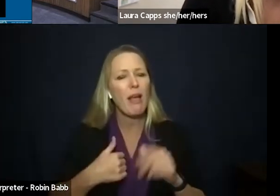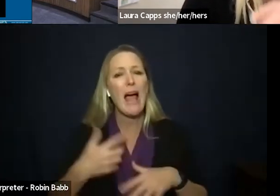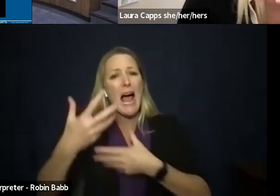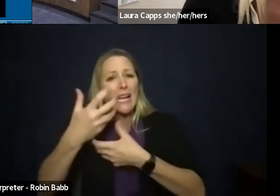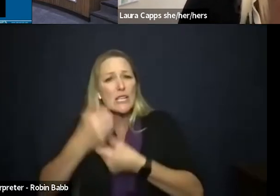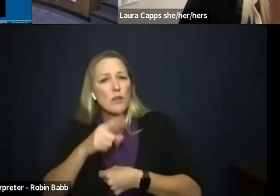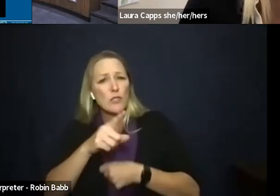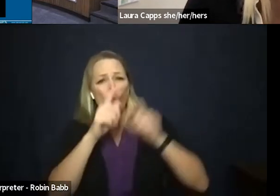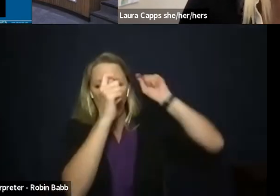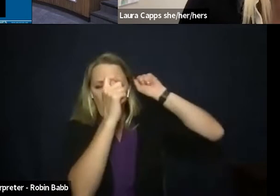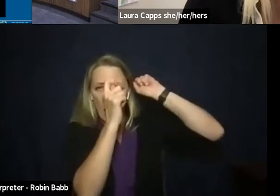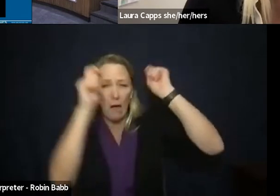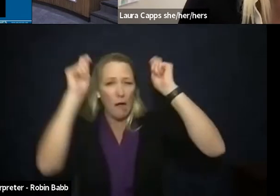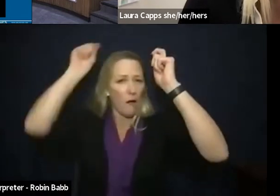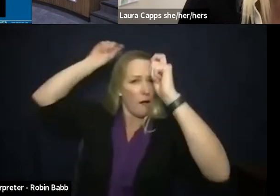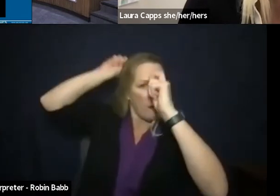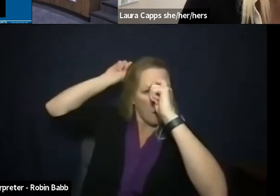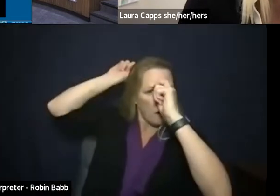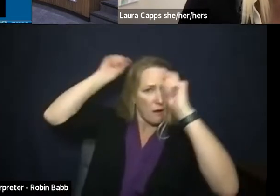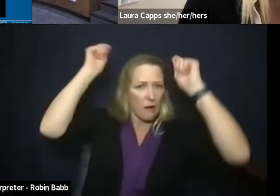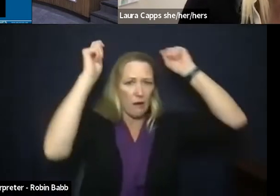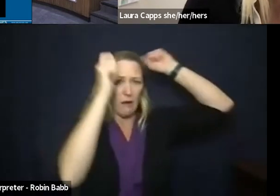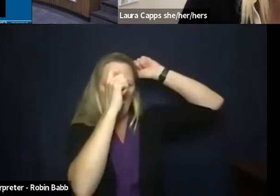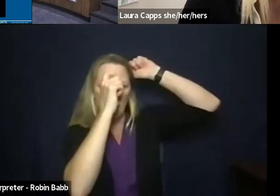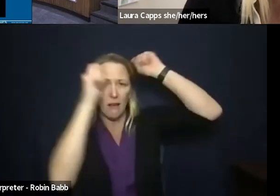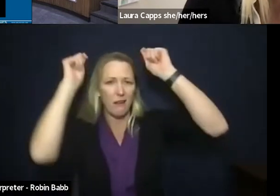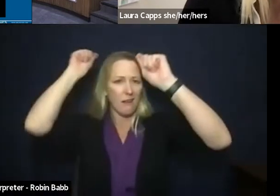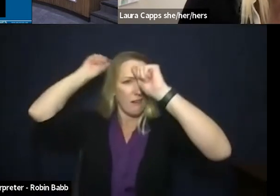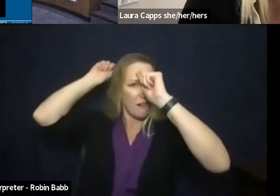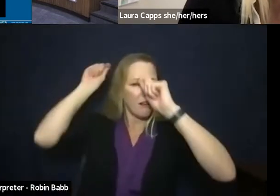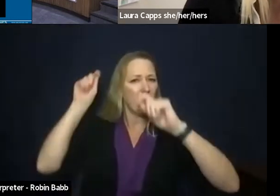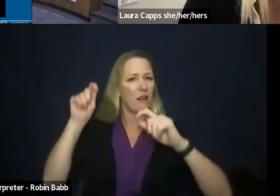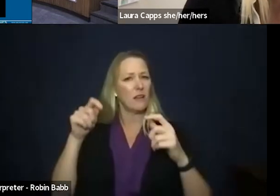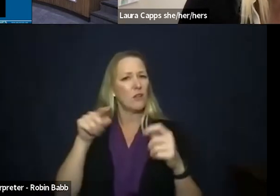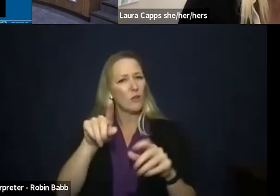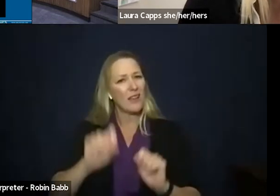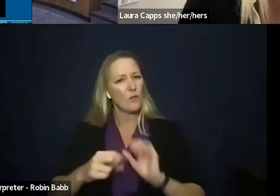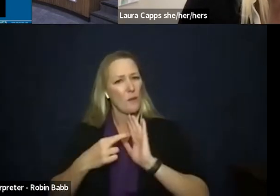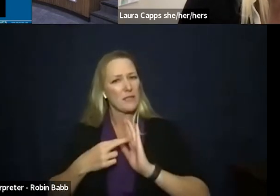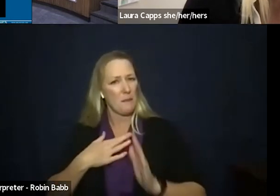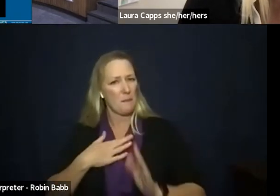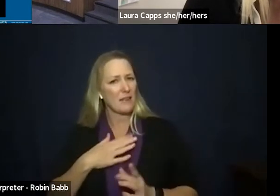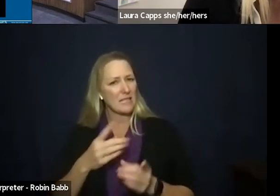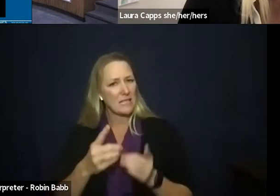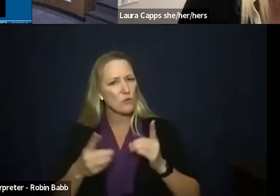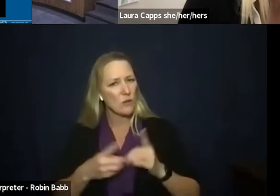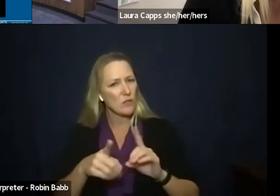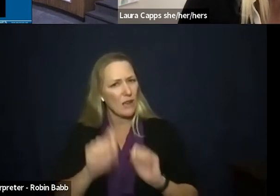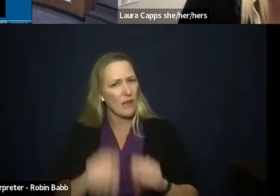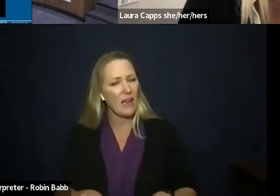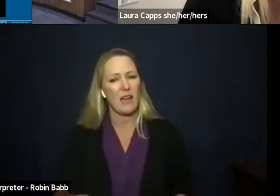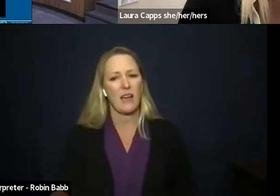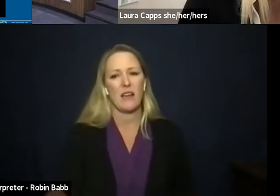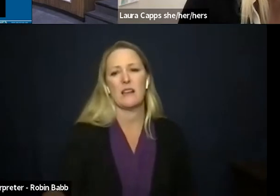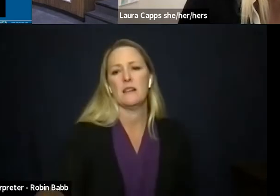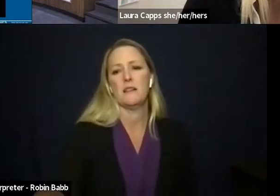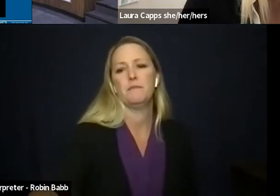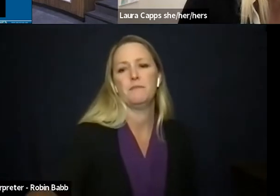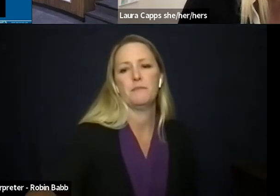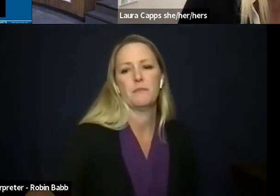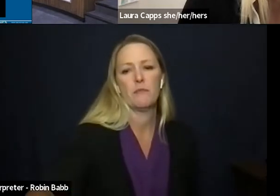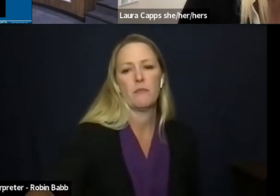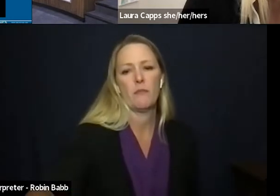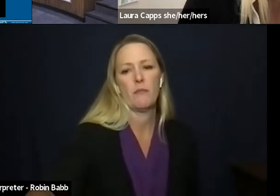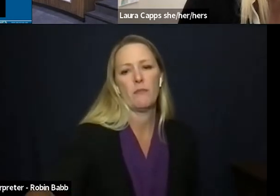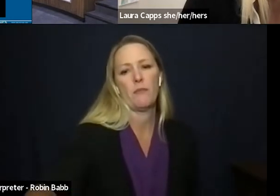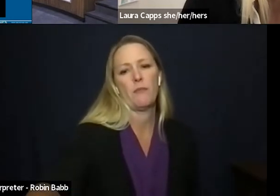hat and put on their elementary hat and represent my district i want as many uh trustee areas